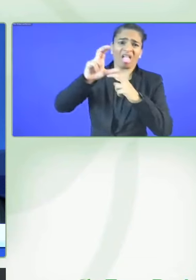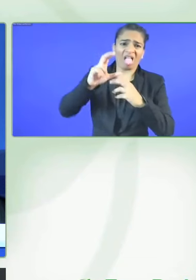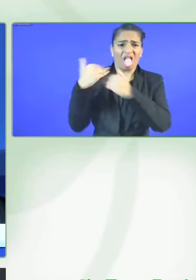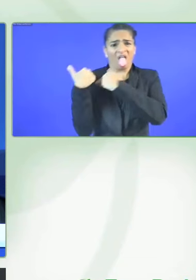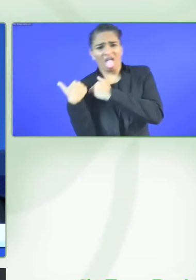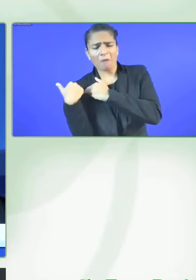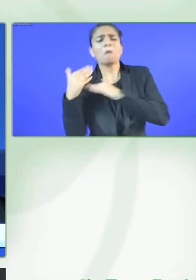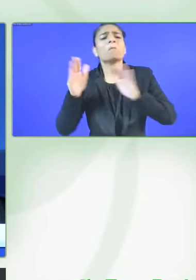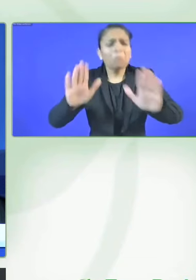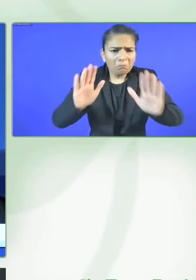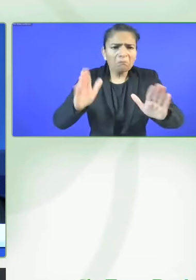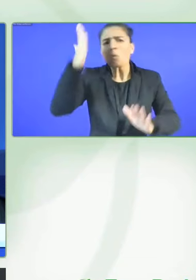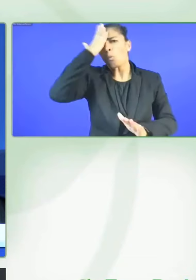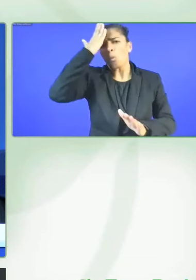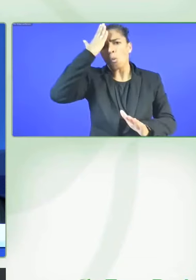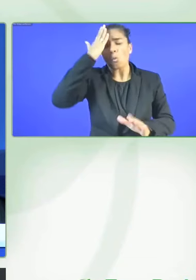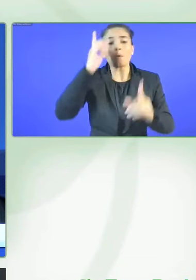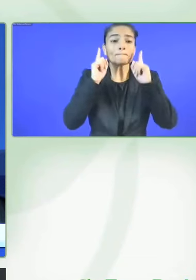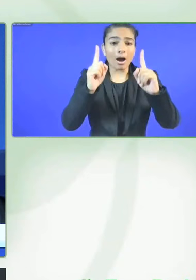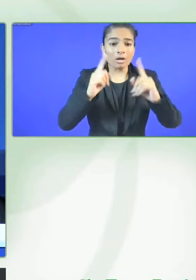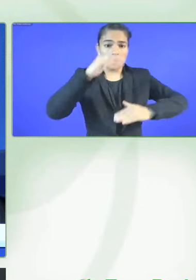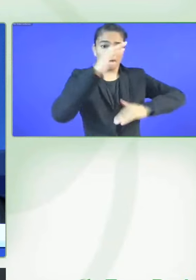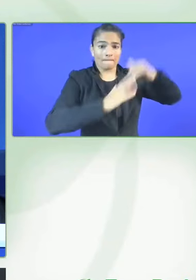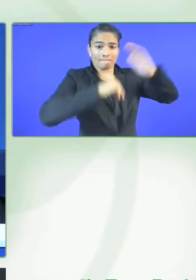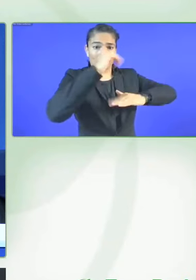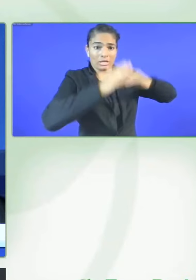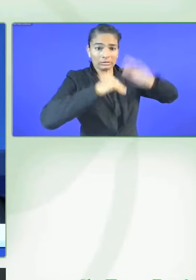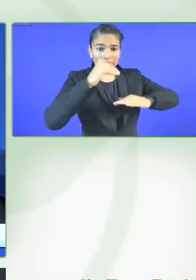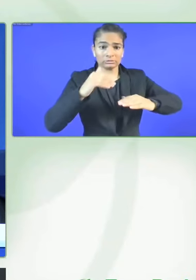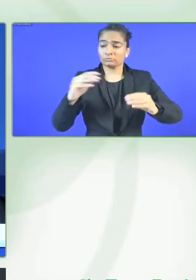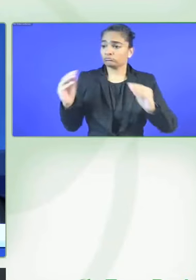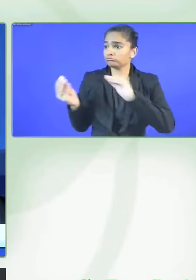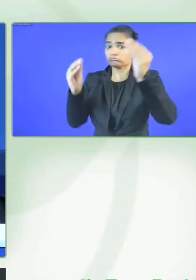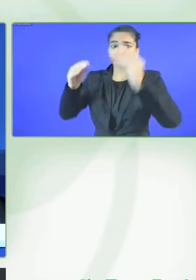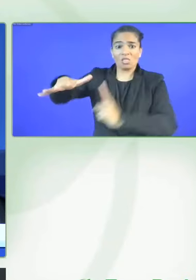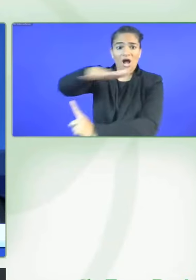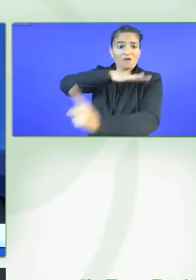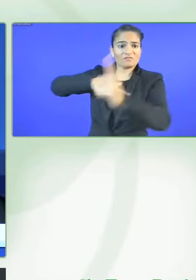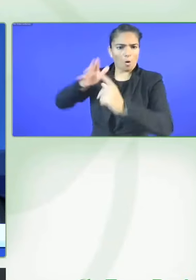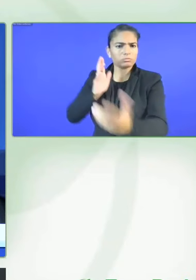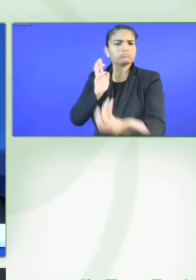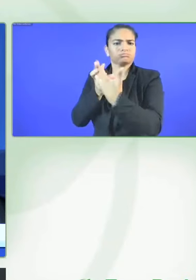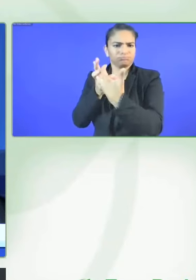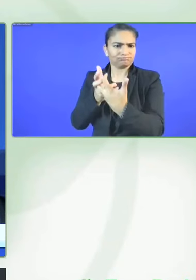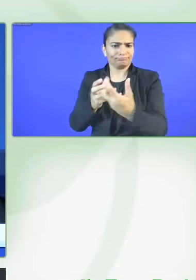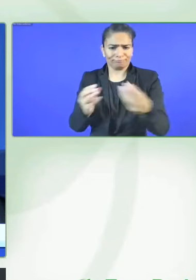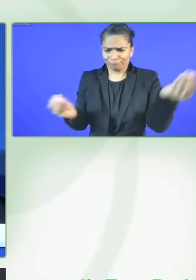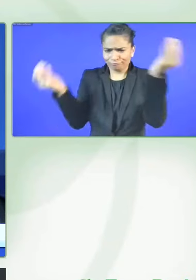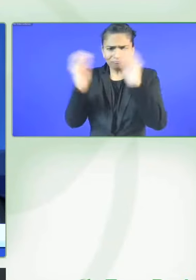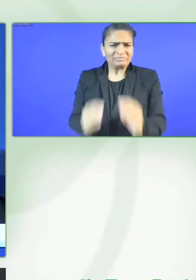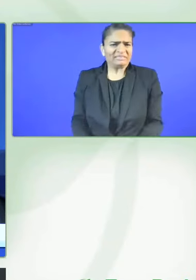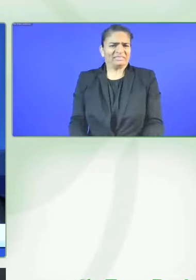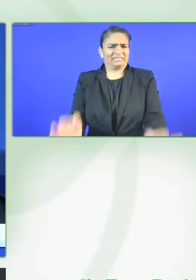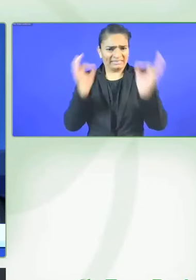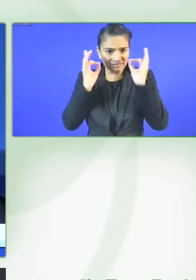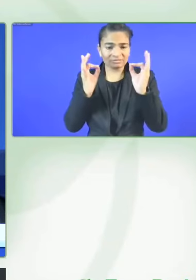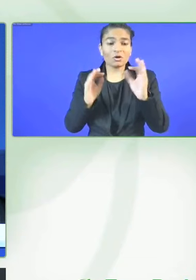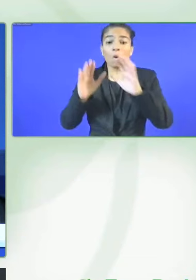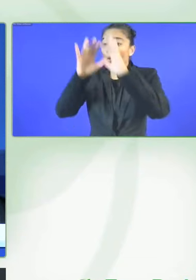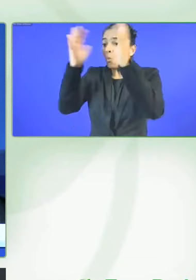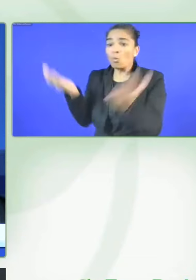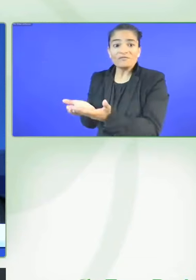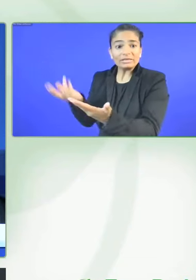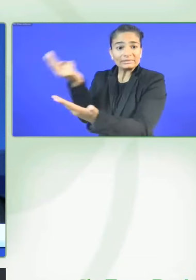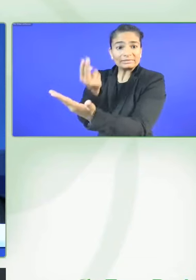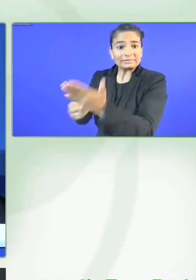enhances architectural quality and ensures ease of use, higher quality, comfort, health, safety for all